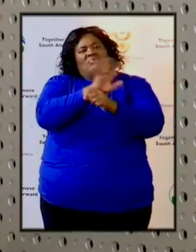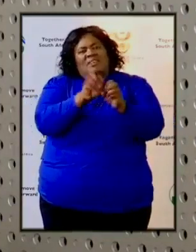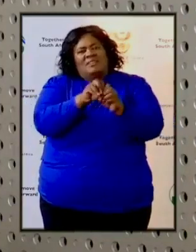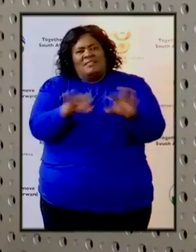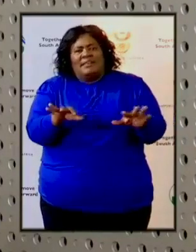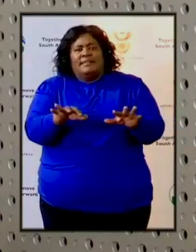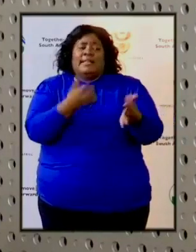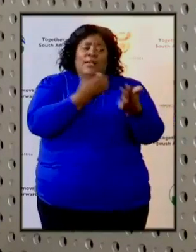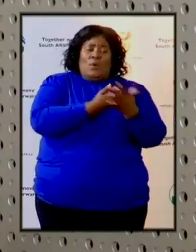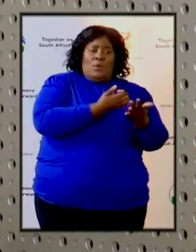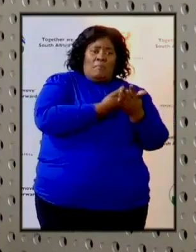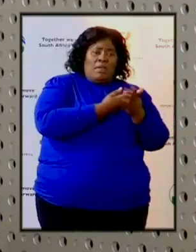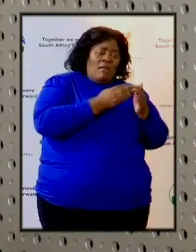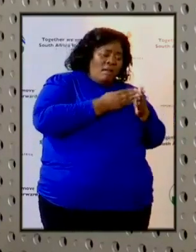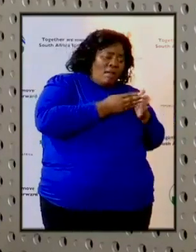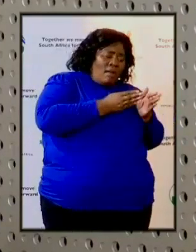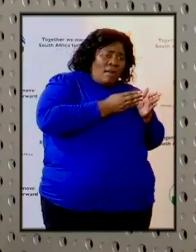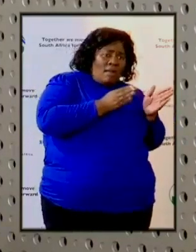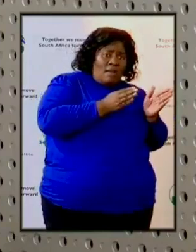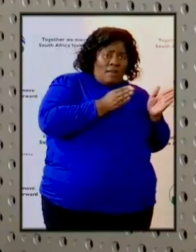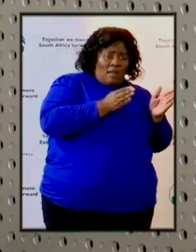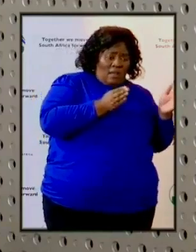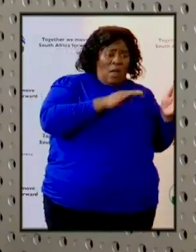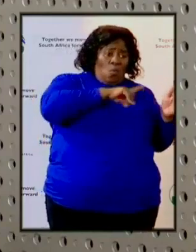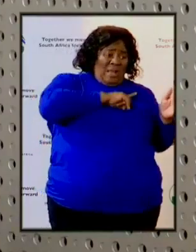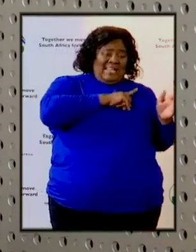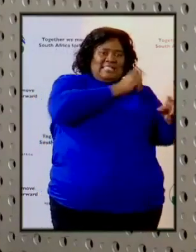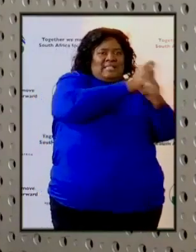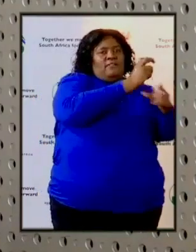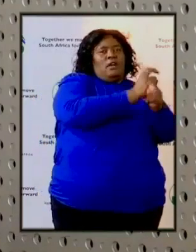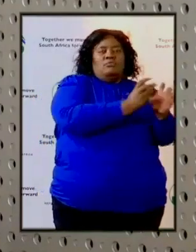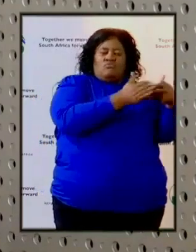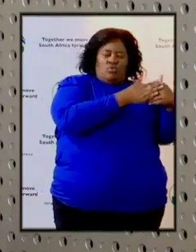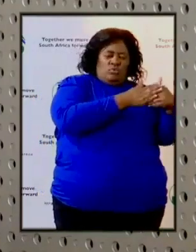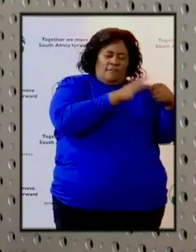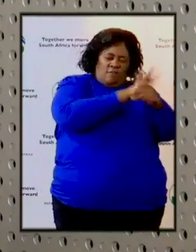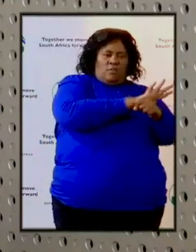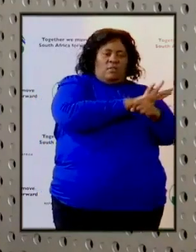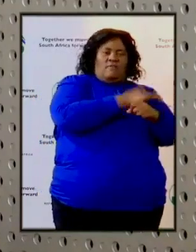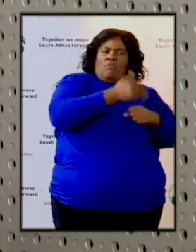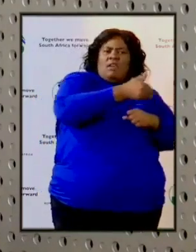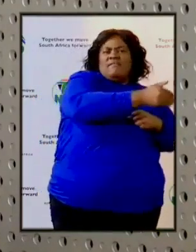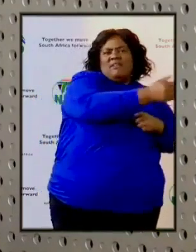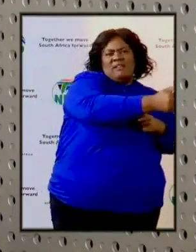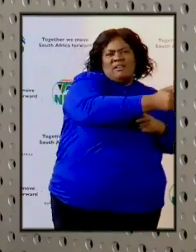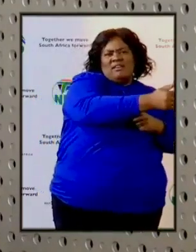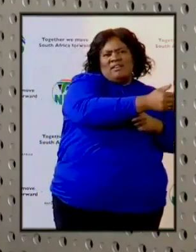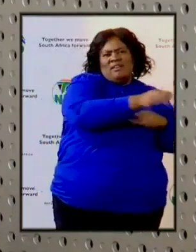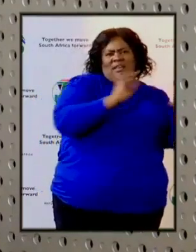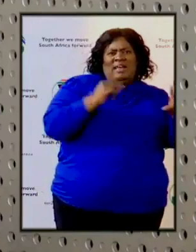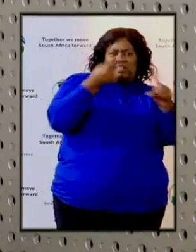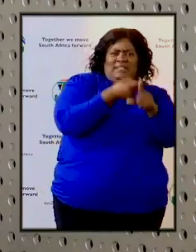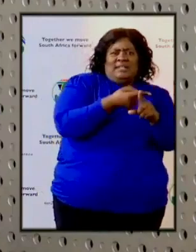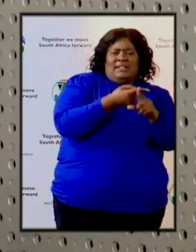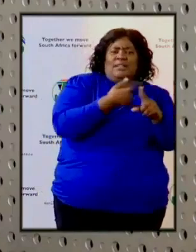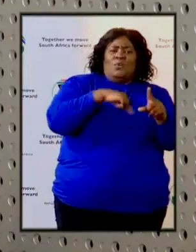the economy, because it would be difficult to close the economy forever until we